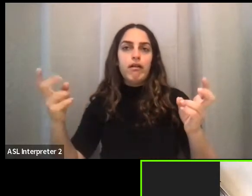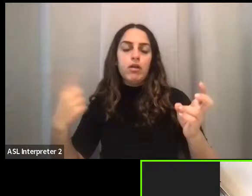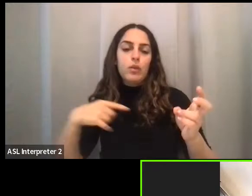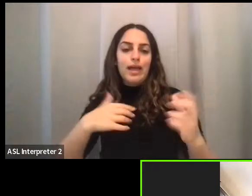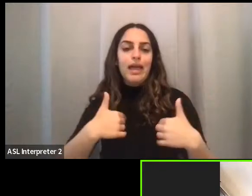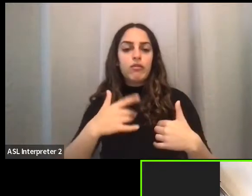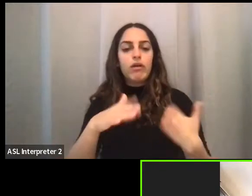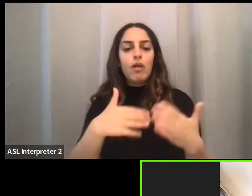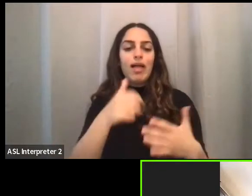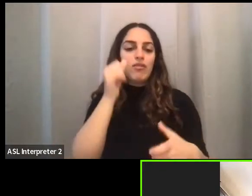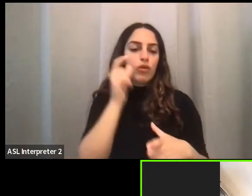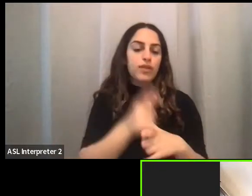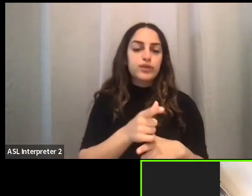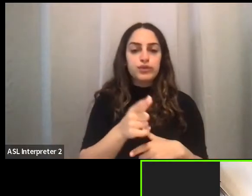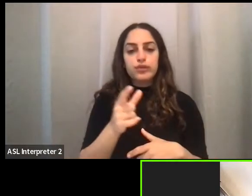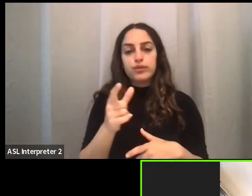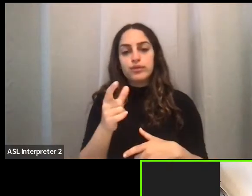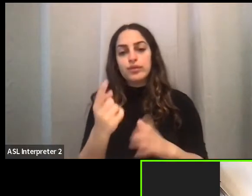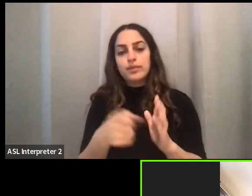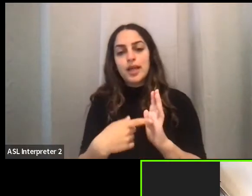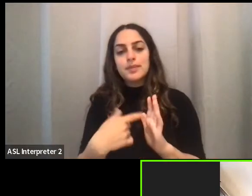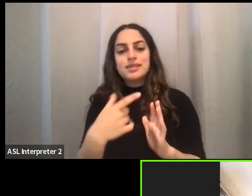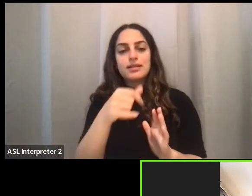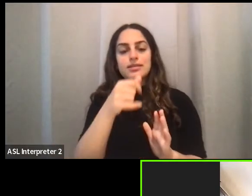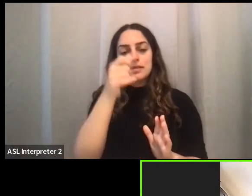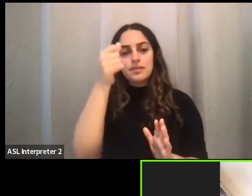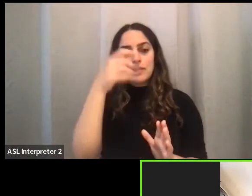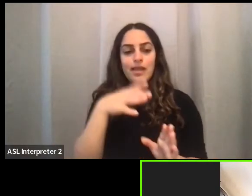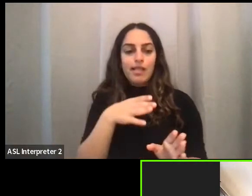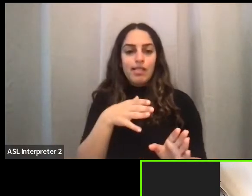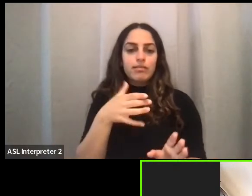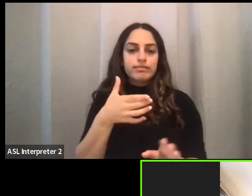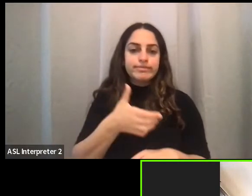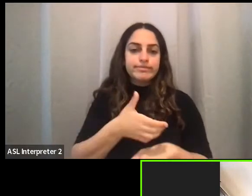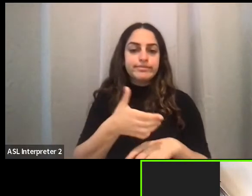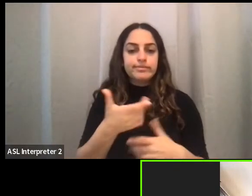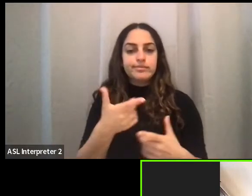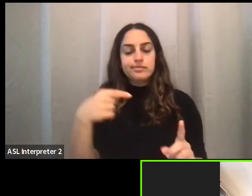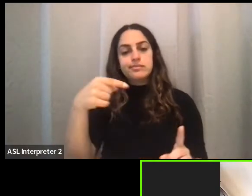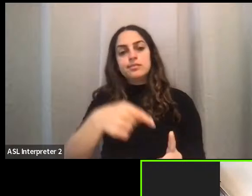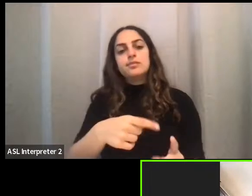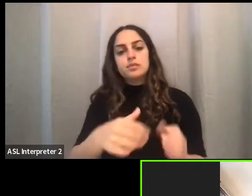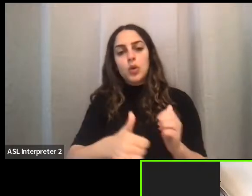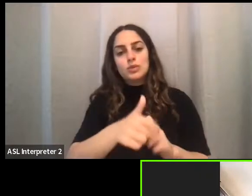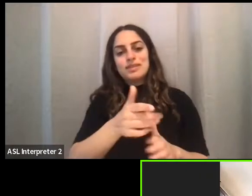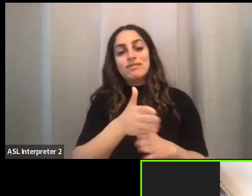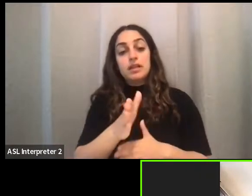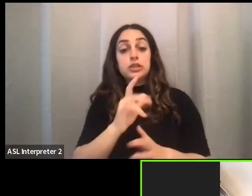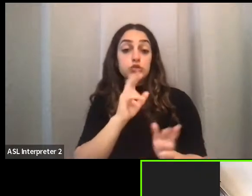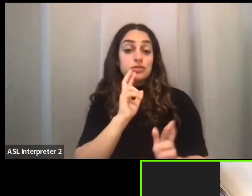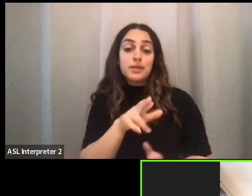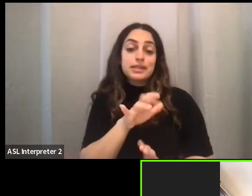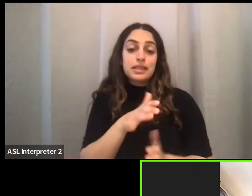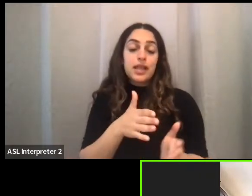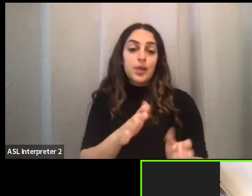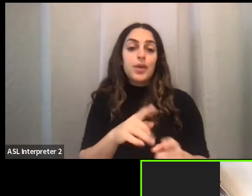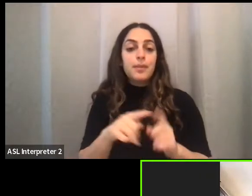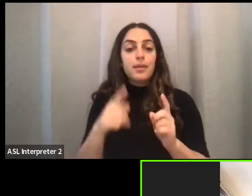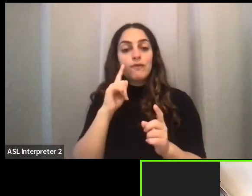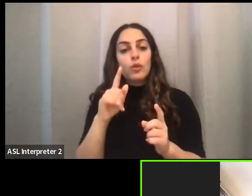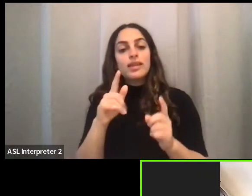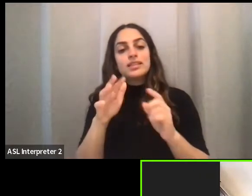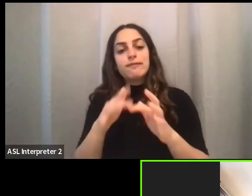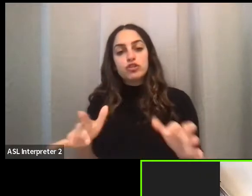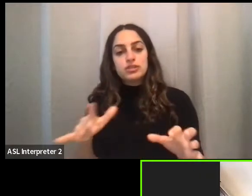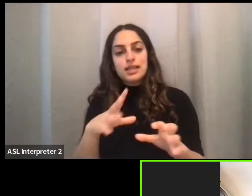this sometimes this is a male-dominated field and it is respected as that way but to to for for the diversity